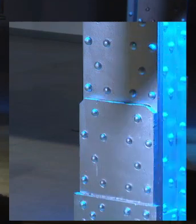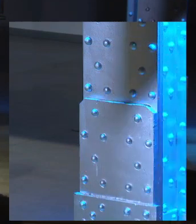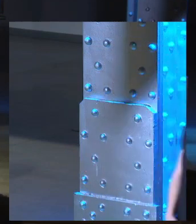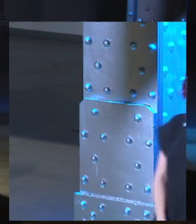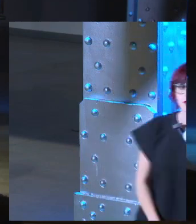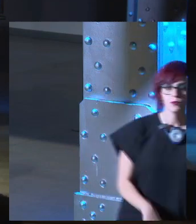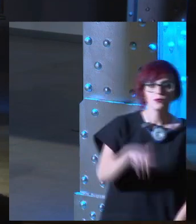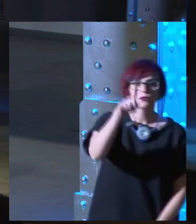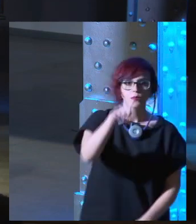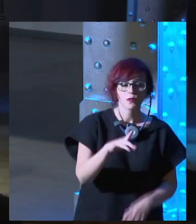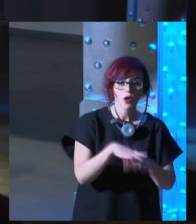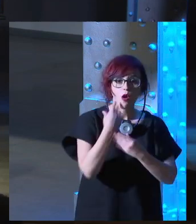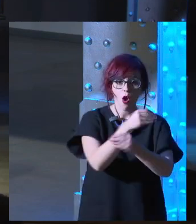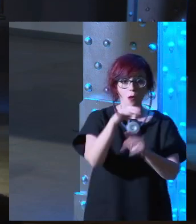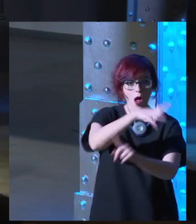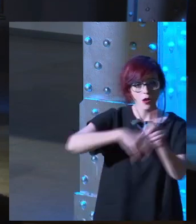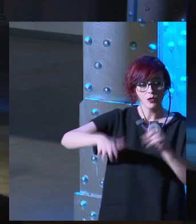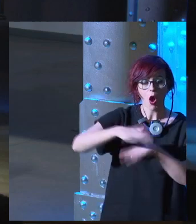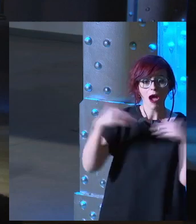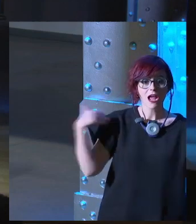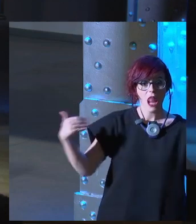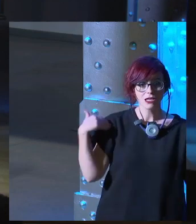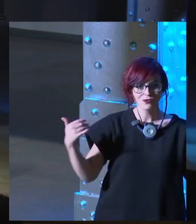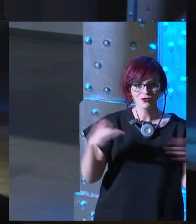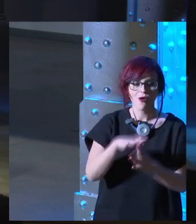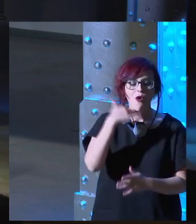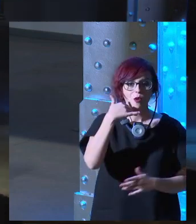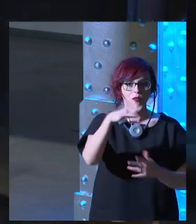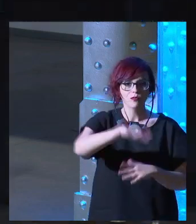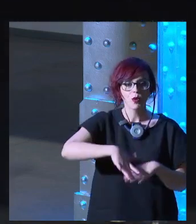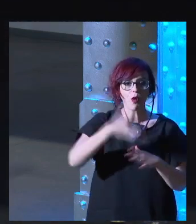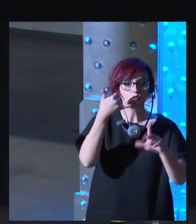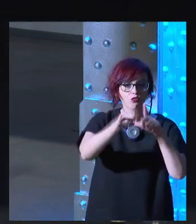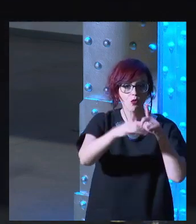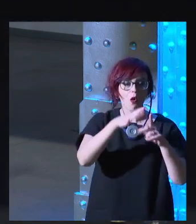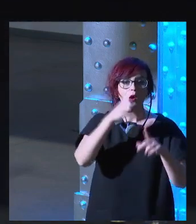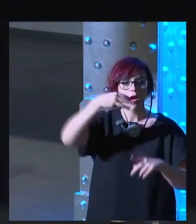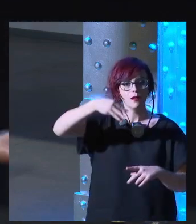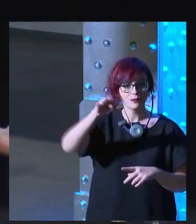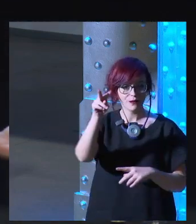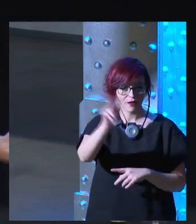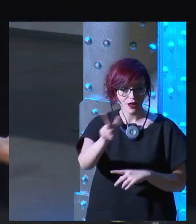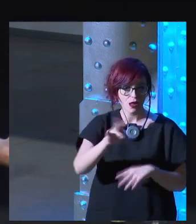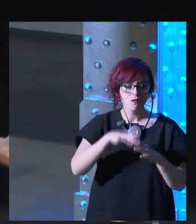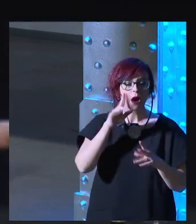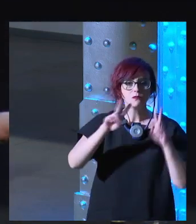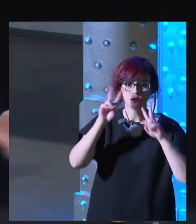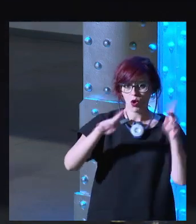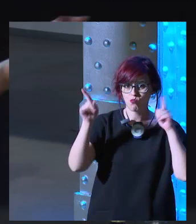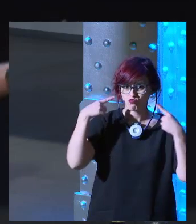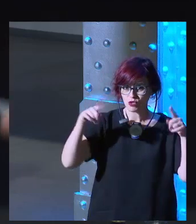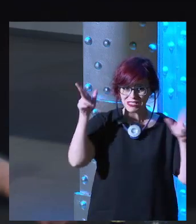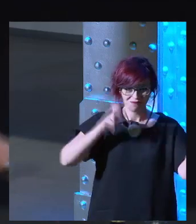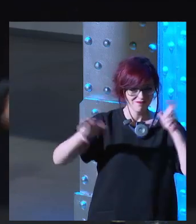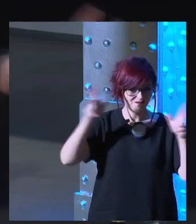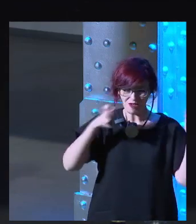to. When I'm in the gym, and I'm watching YouTube or on TV, I've got the ear things in. So it's everything. And I think I